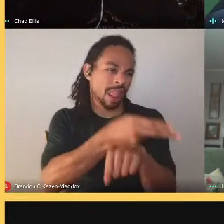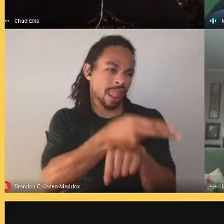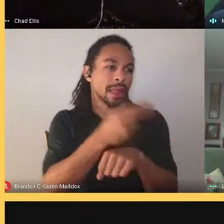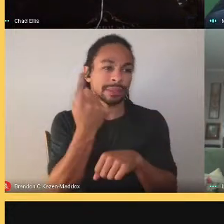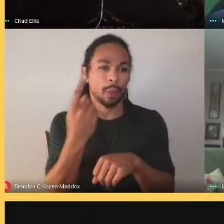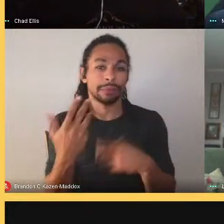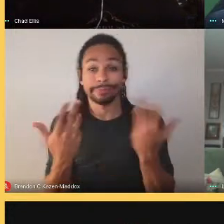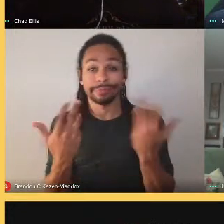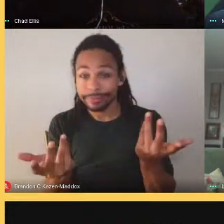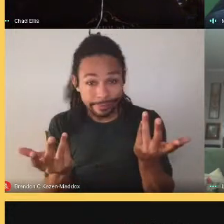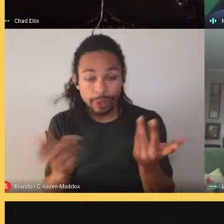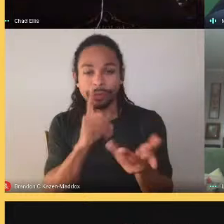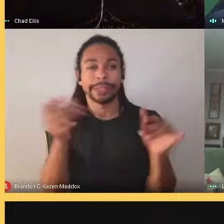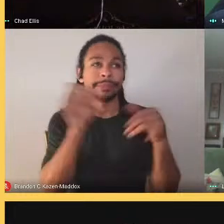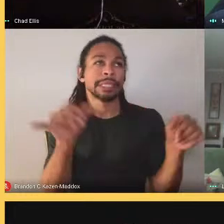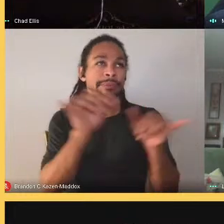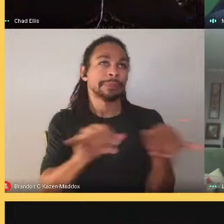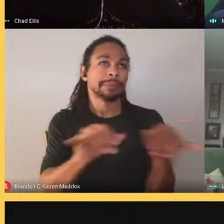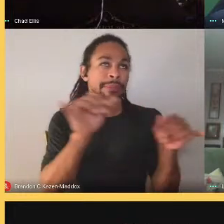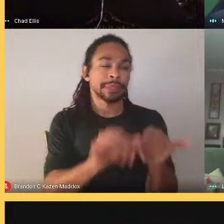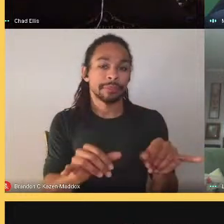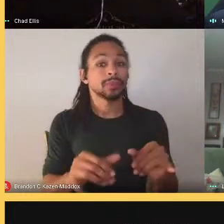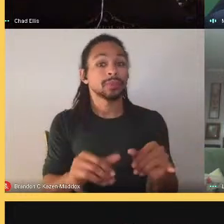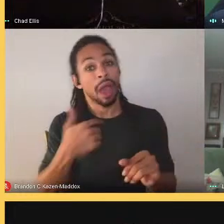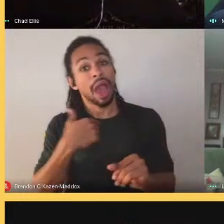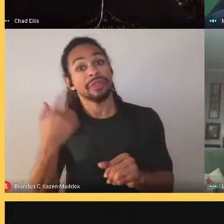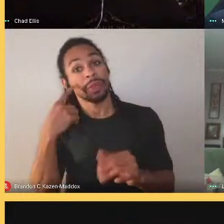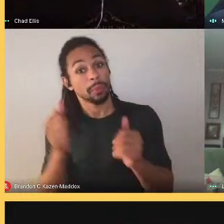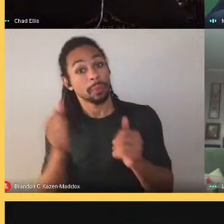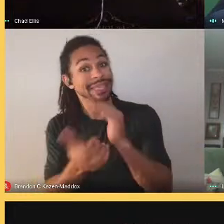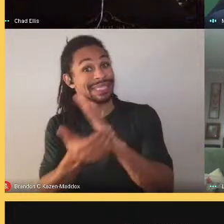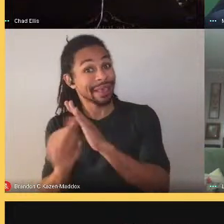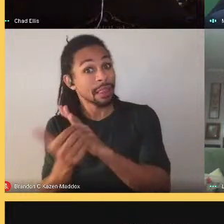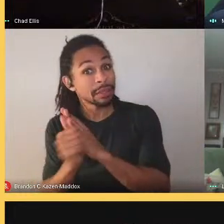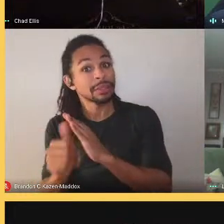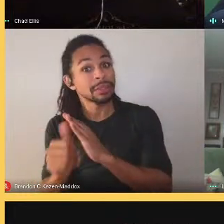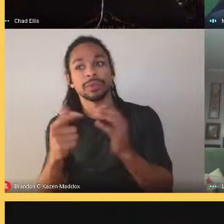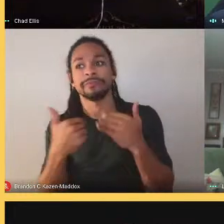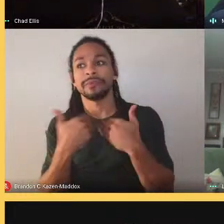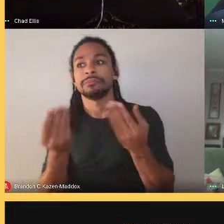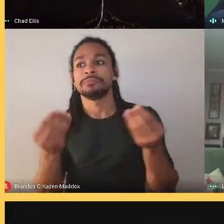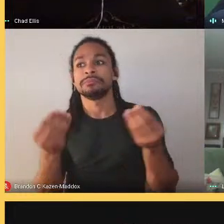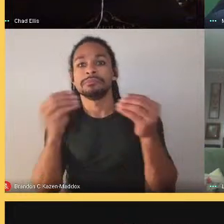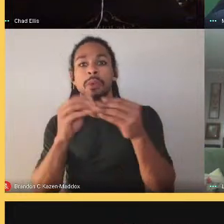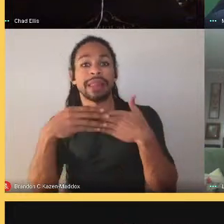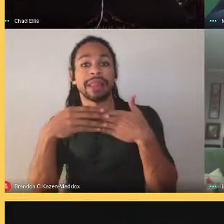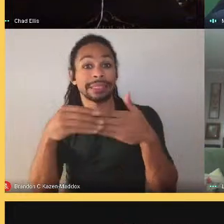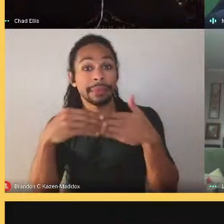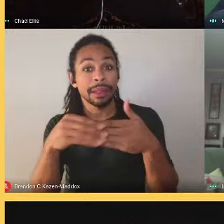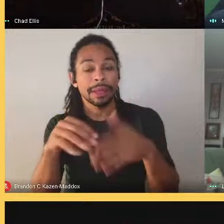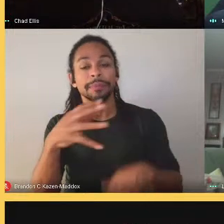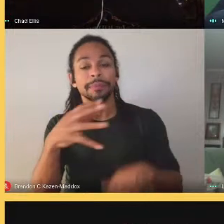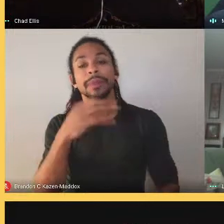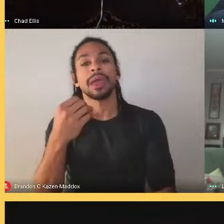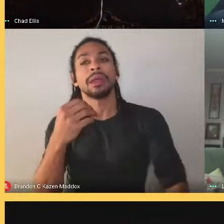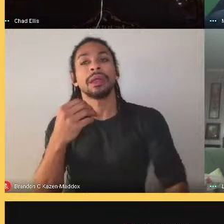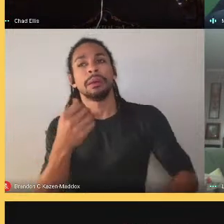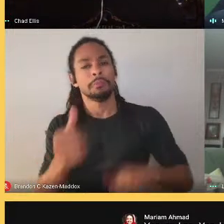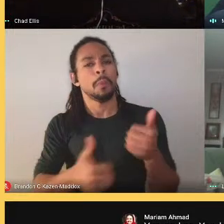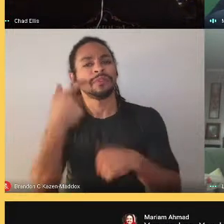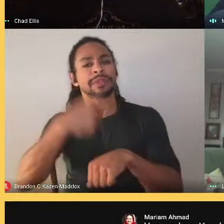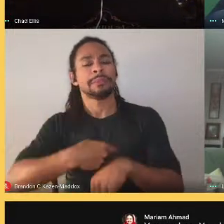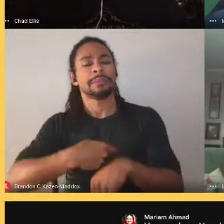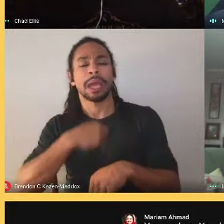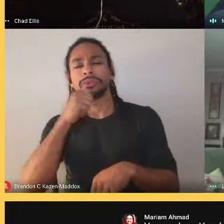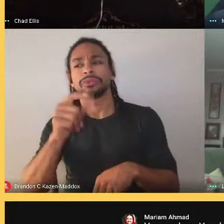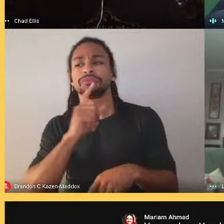I find with skills, there's a little more leeway. And for the most part, I don't actually get into roles unless I feel like there's